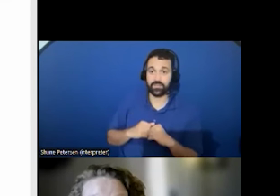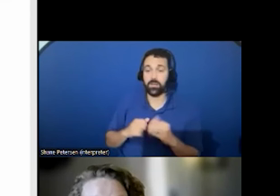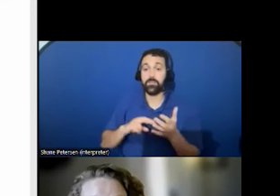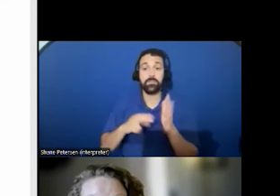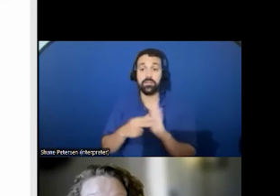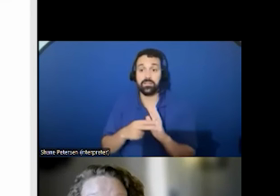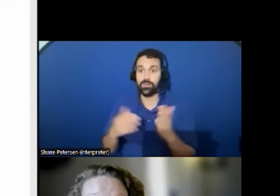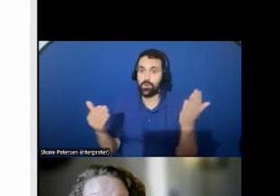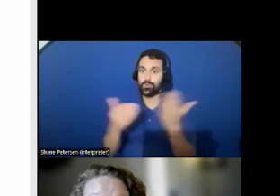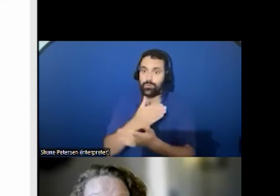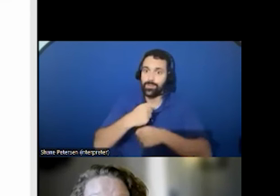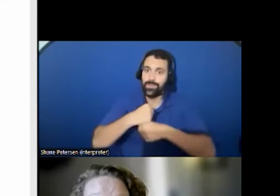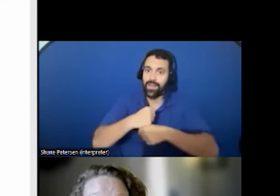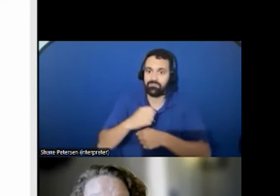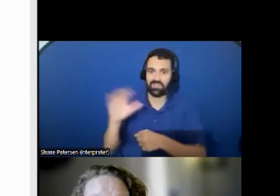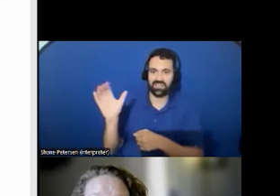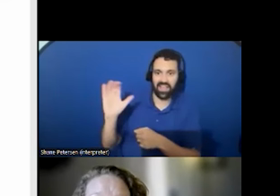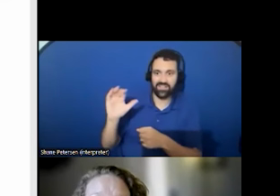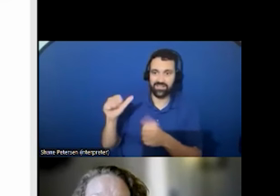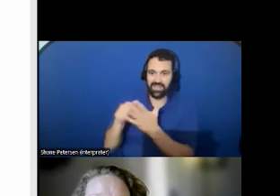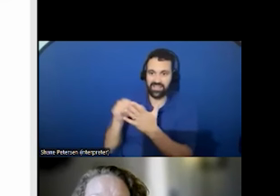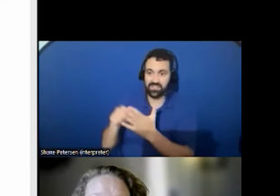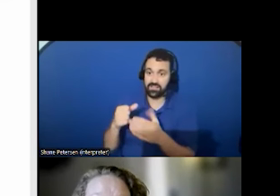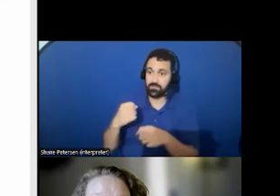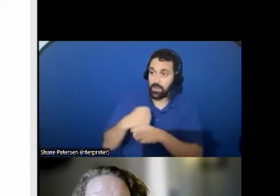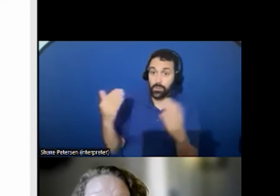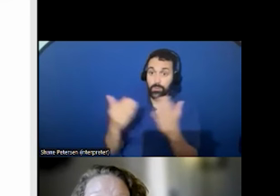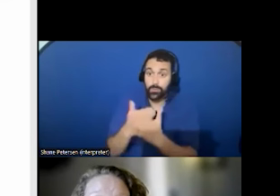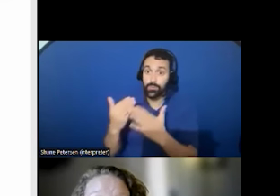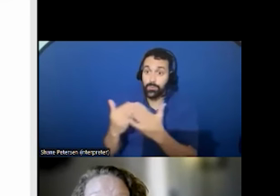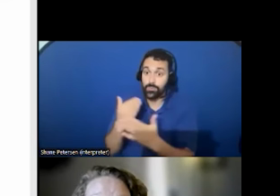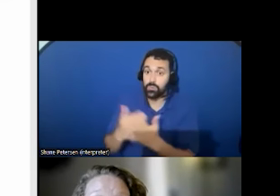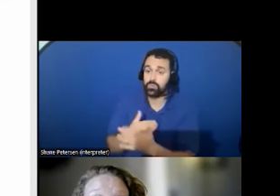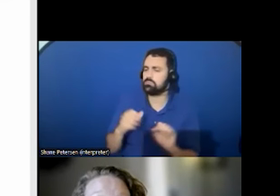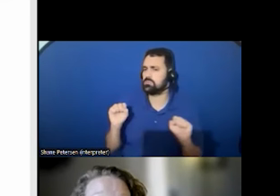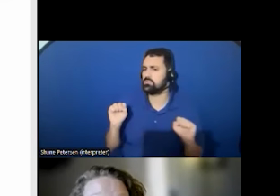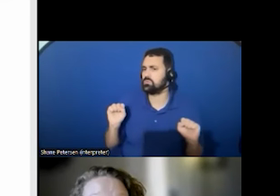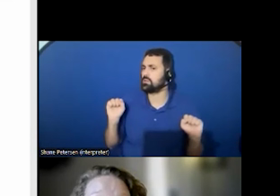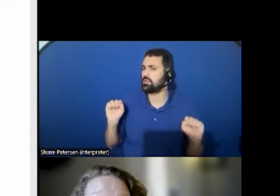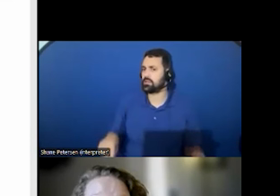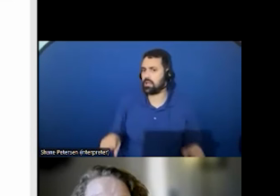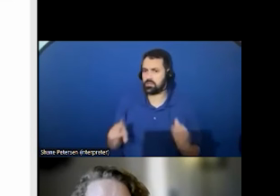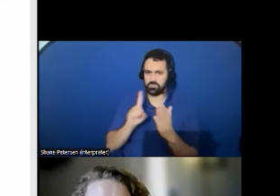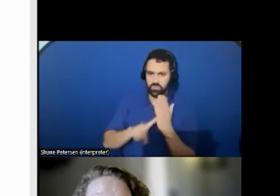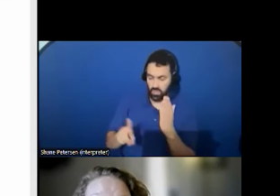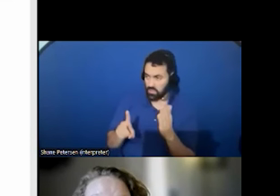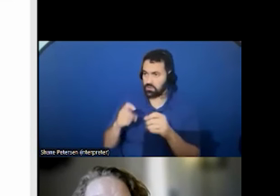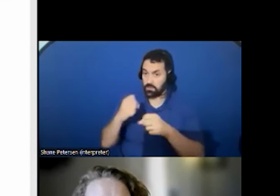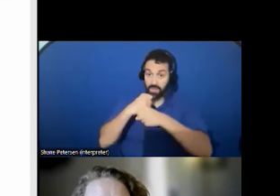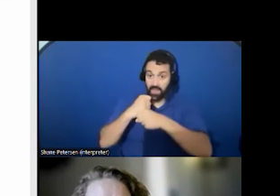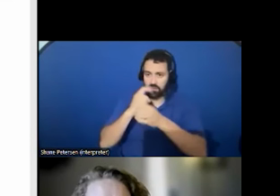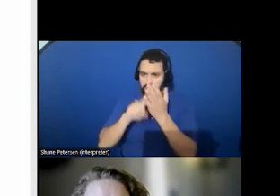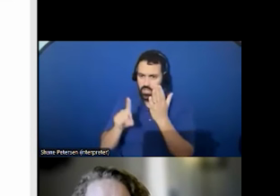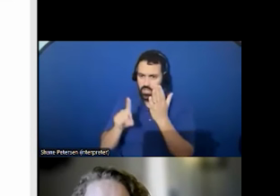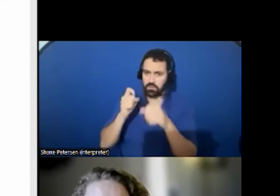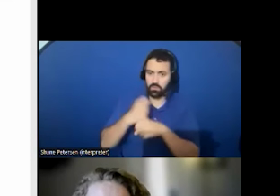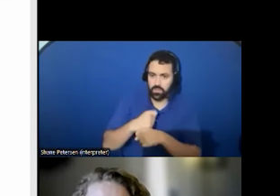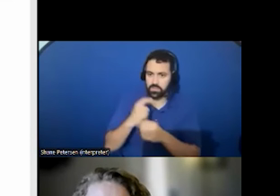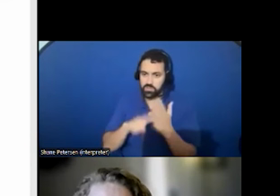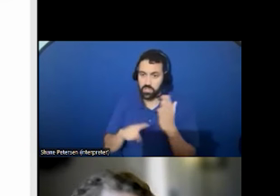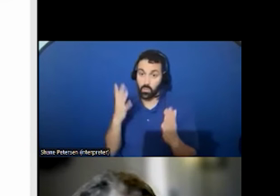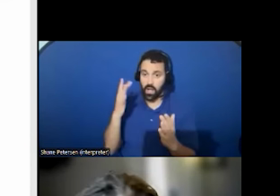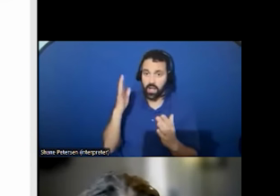new things in Canvas pages, that you can check them as you're creating them because it will throw up flags when you